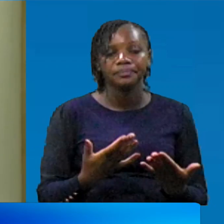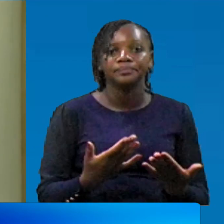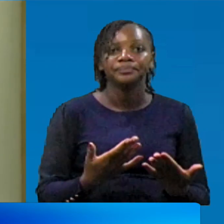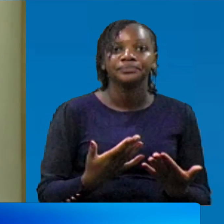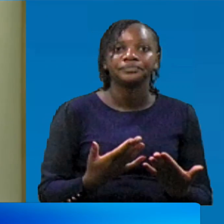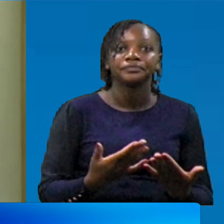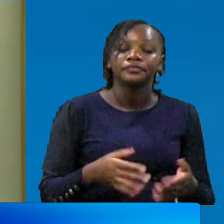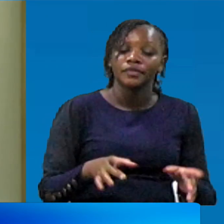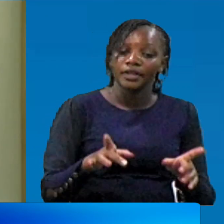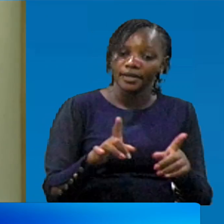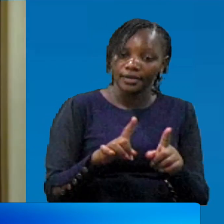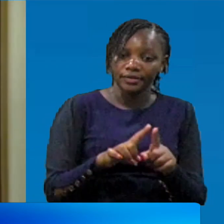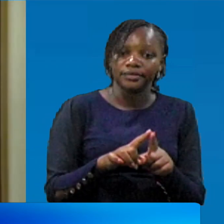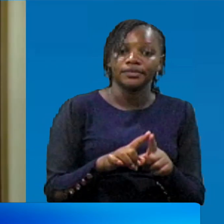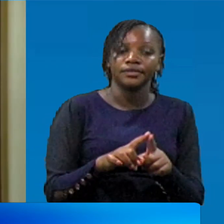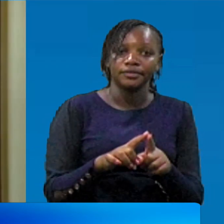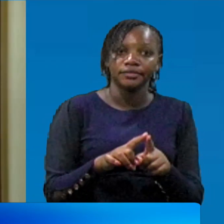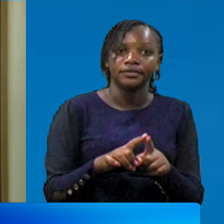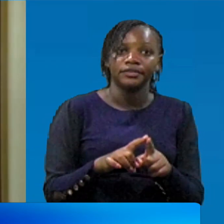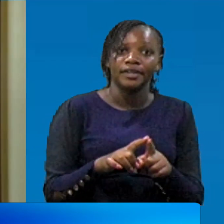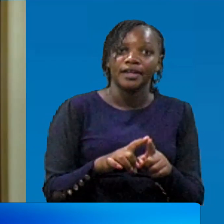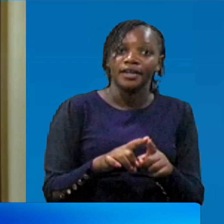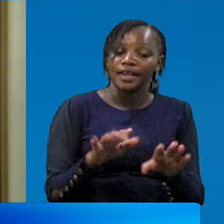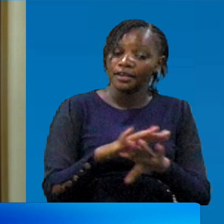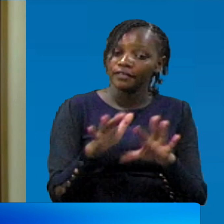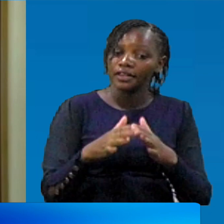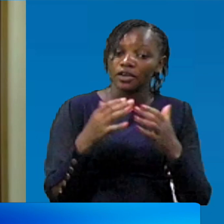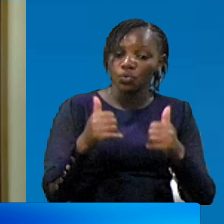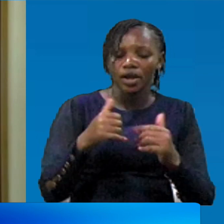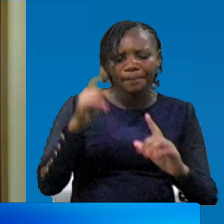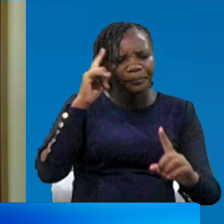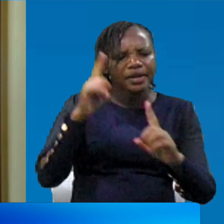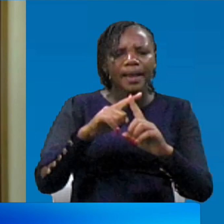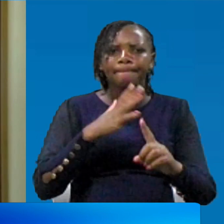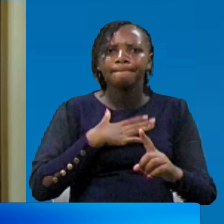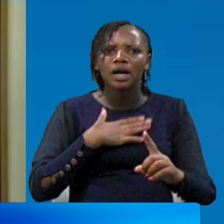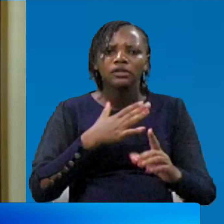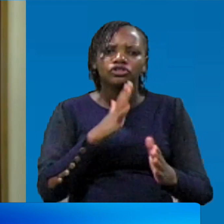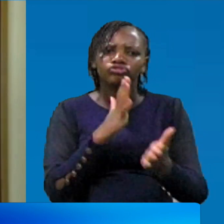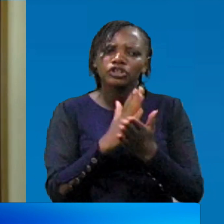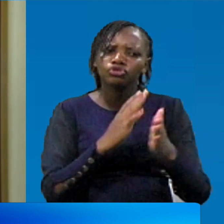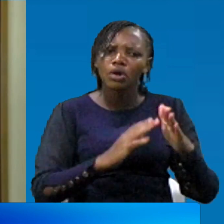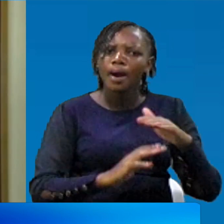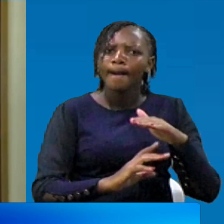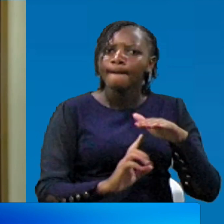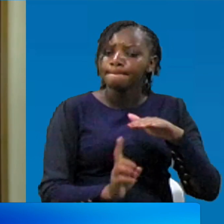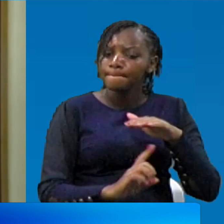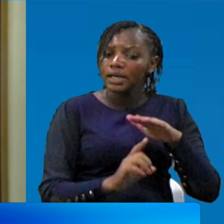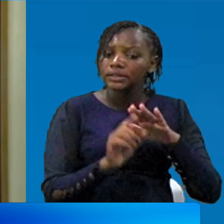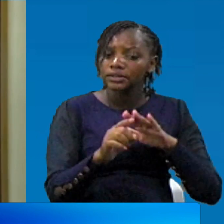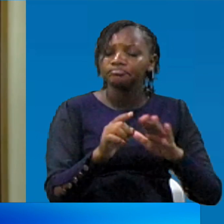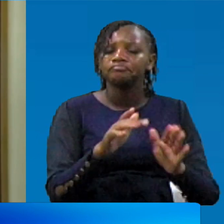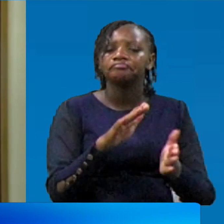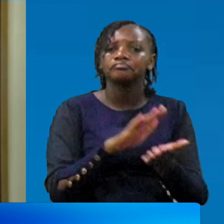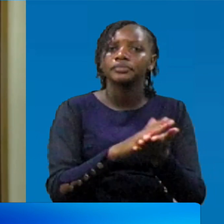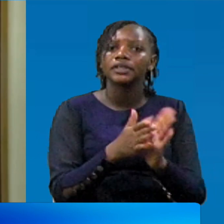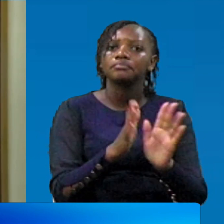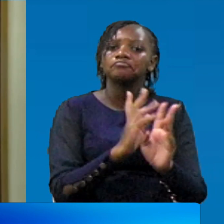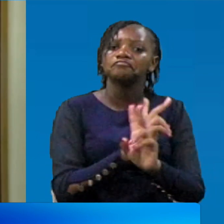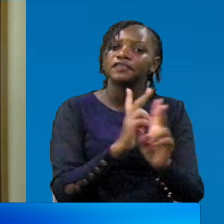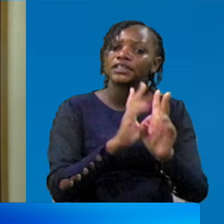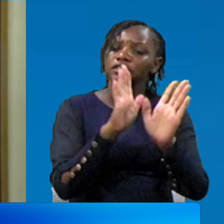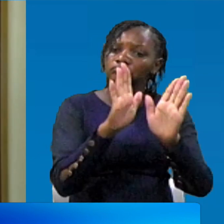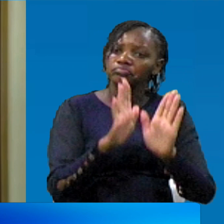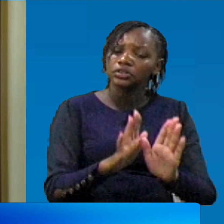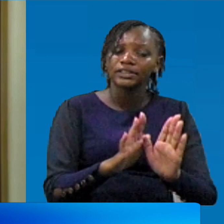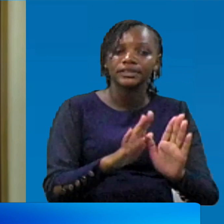mbele iko sawa. My aim is to engineer this ministry to be a very key employer